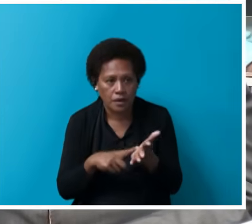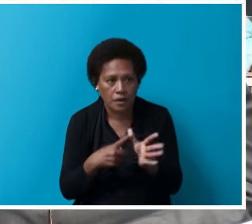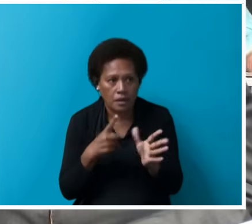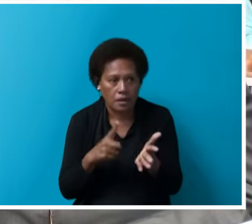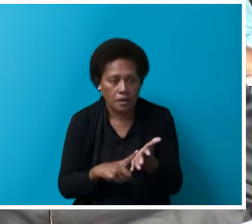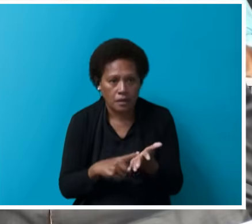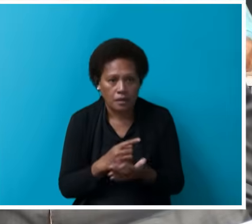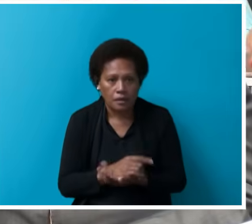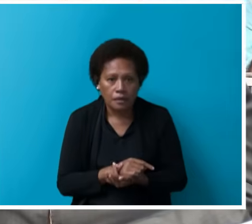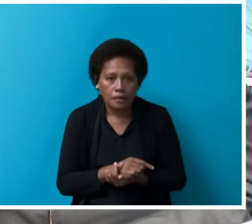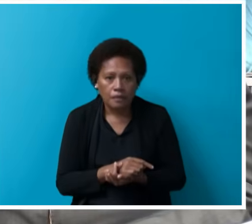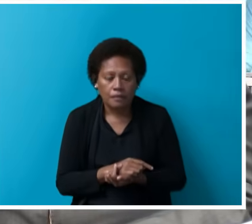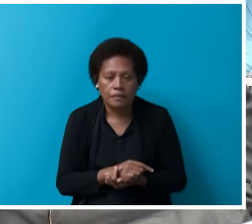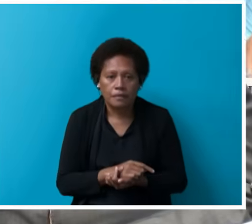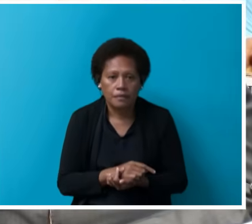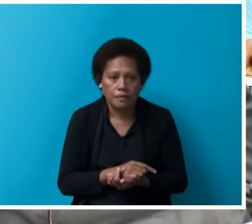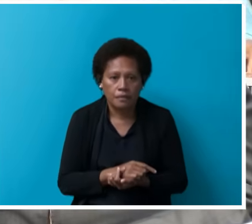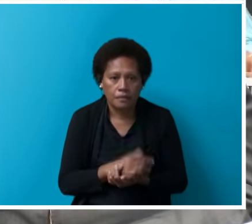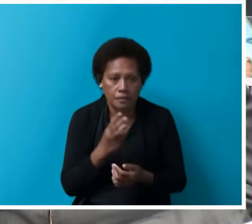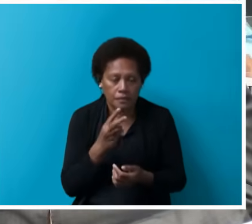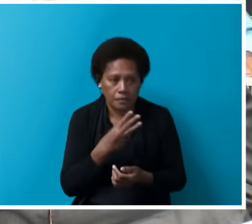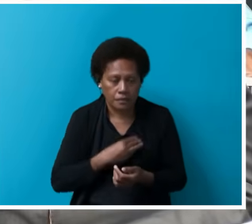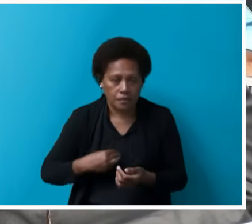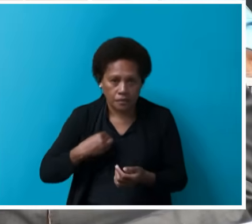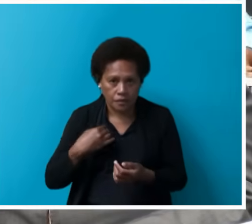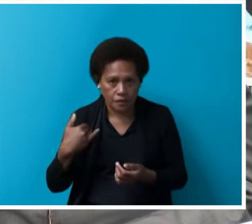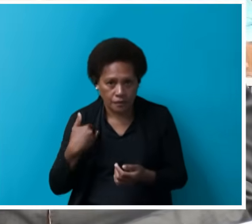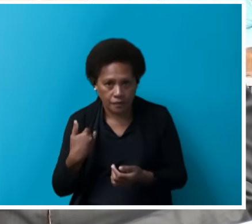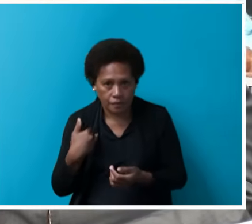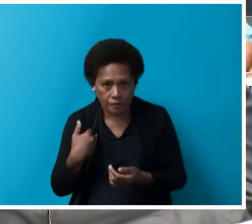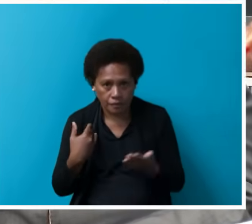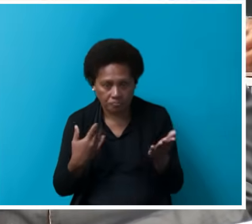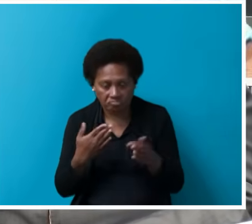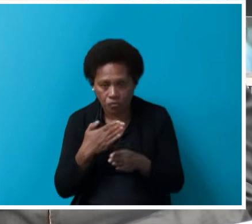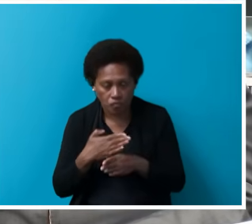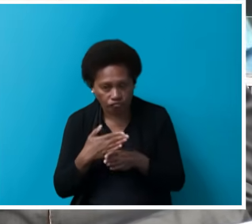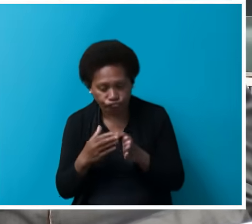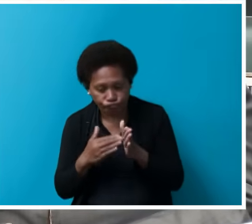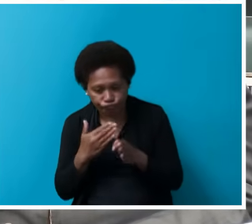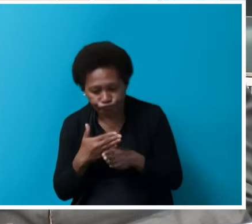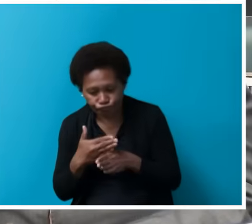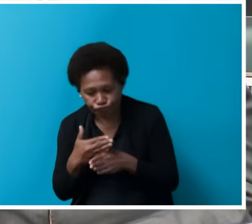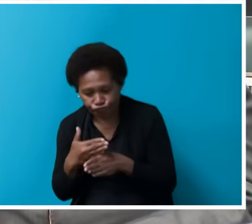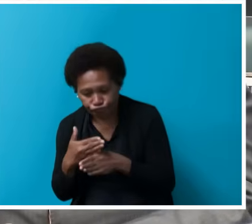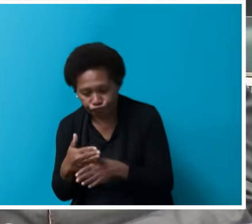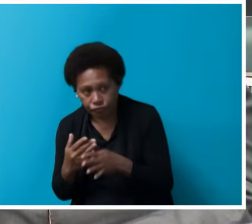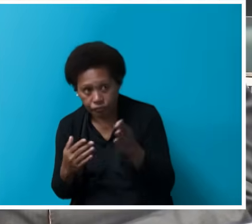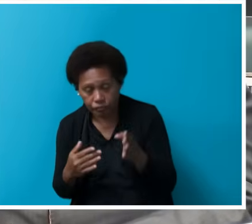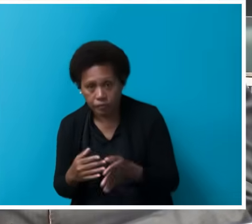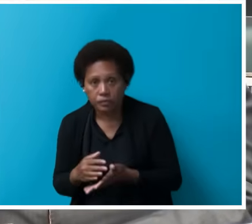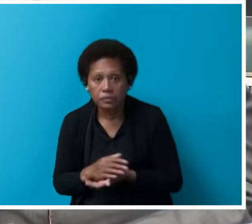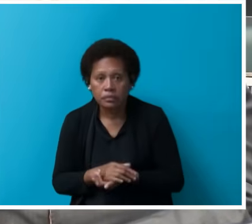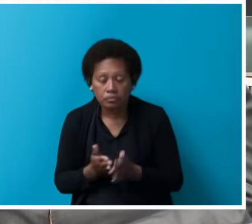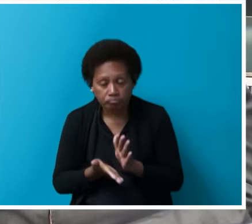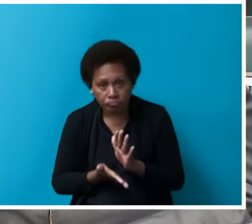he was Honorable Minister for Health, has worked very hard. He went to India. India is the world's pharmacy